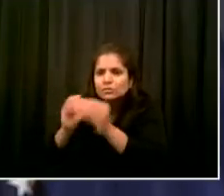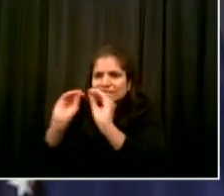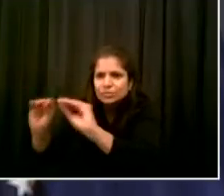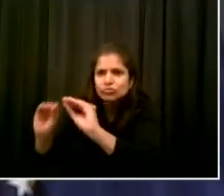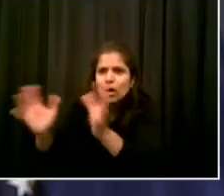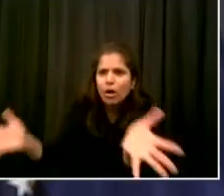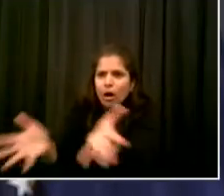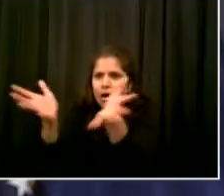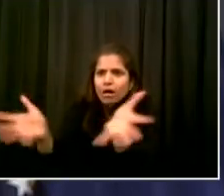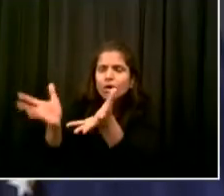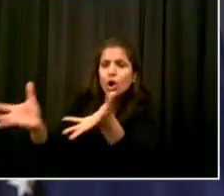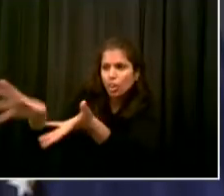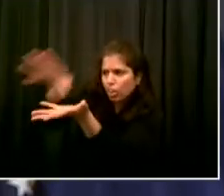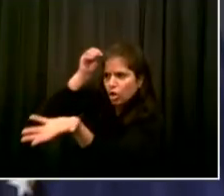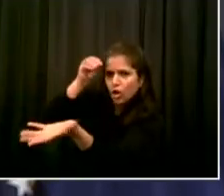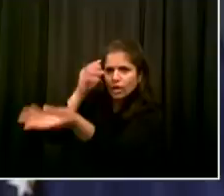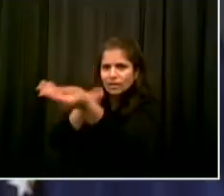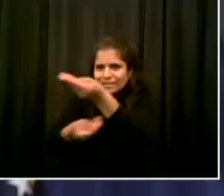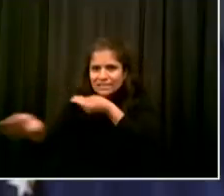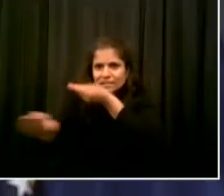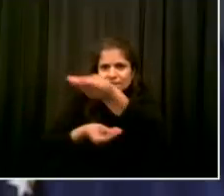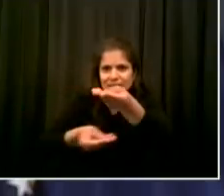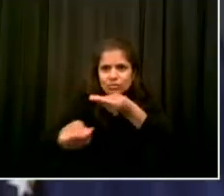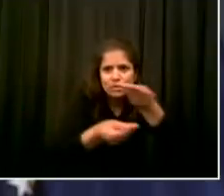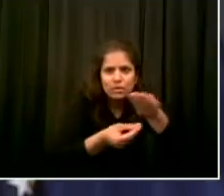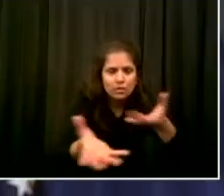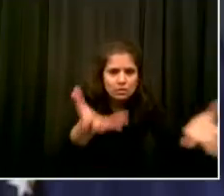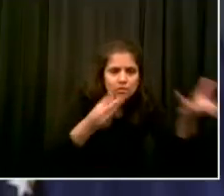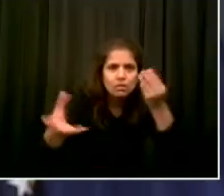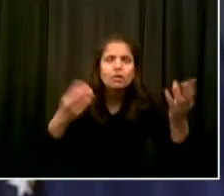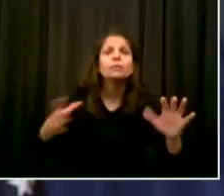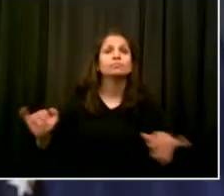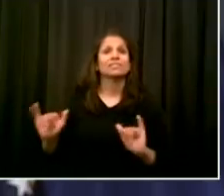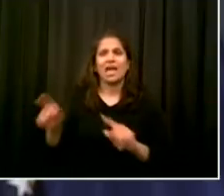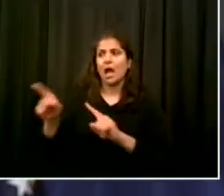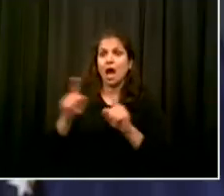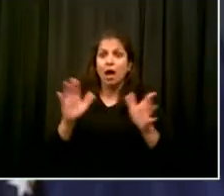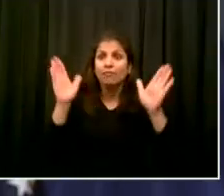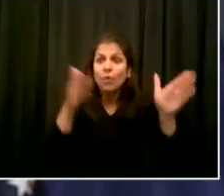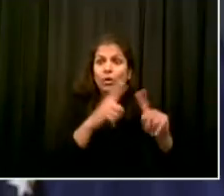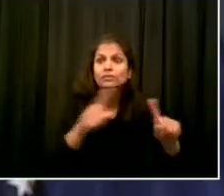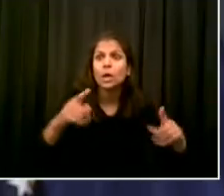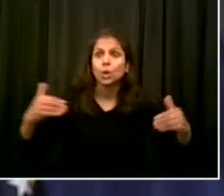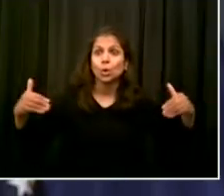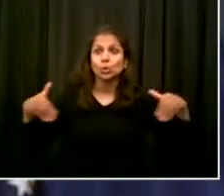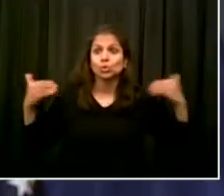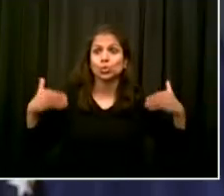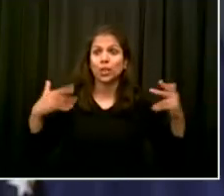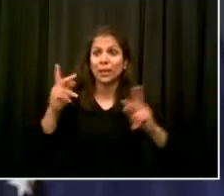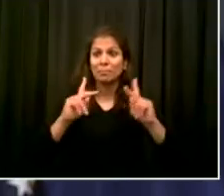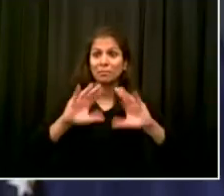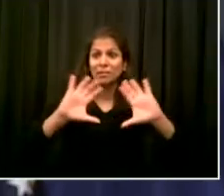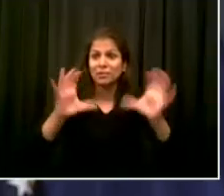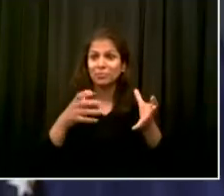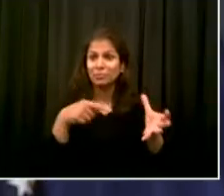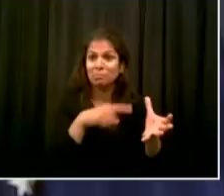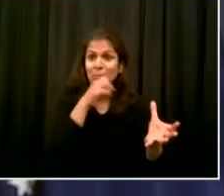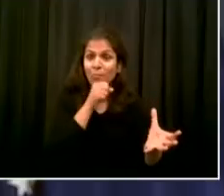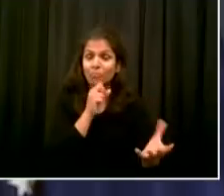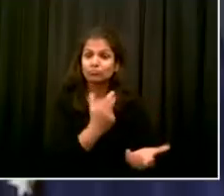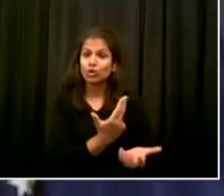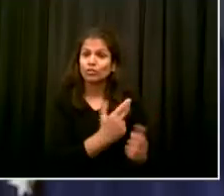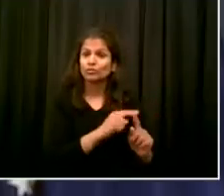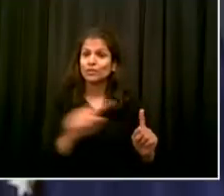often disenfranchised young people, that as Ralph Ellison would say, those invisible men and